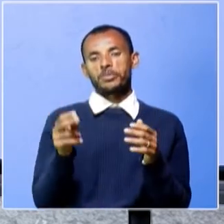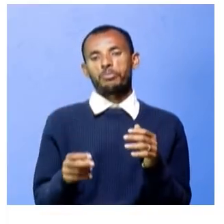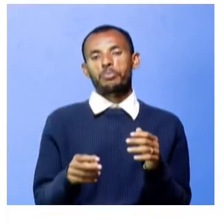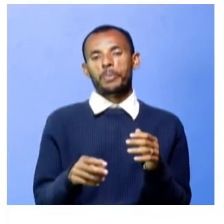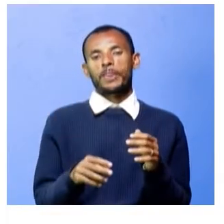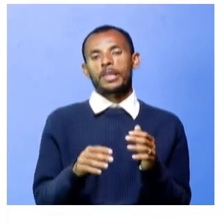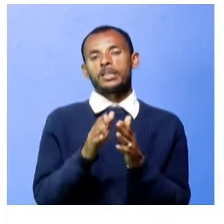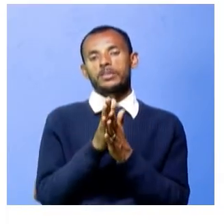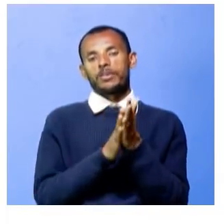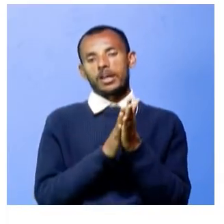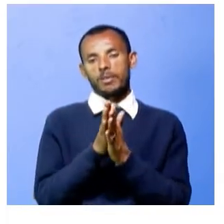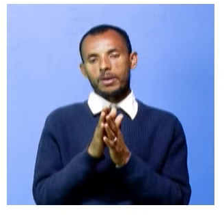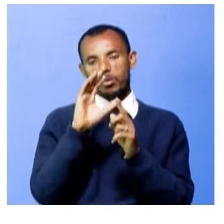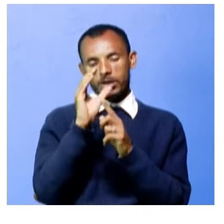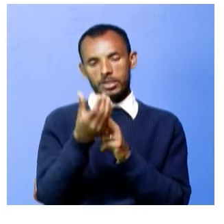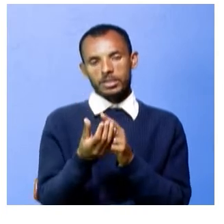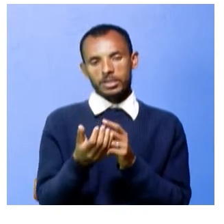the favorable condition